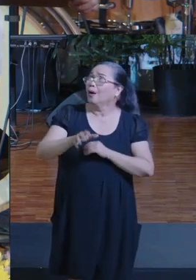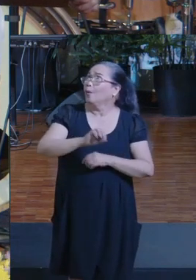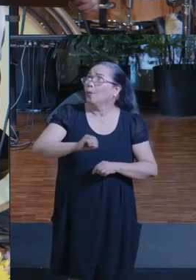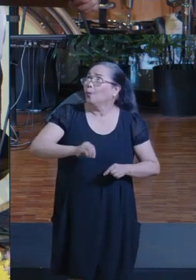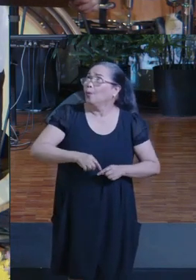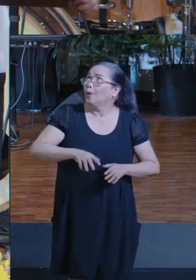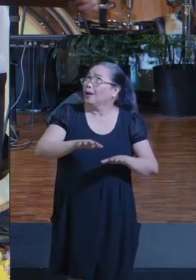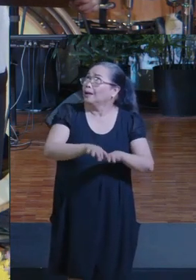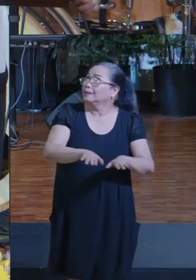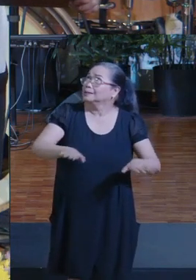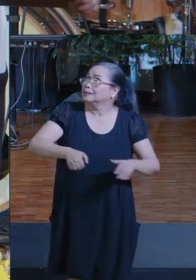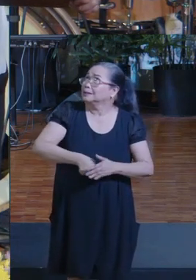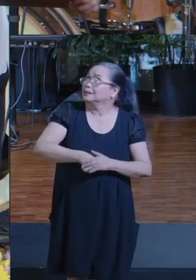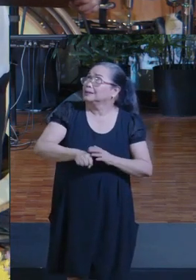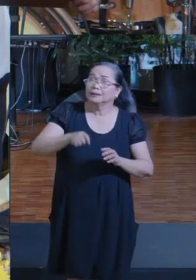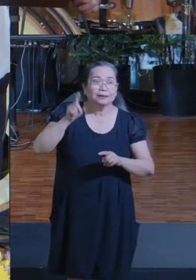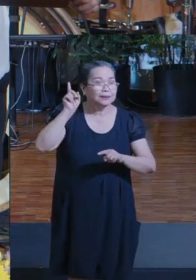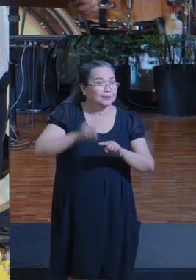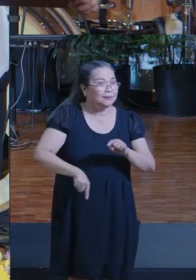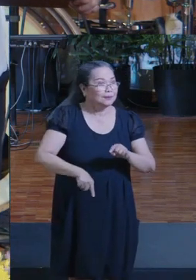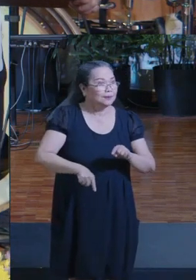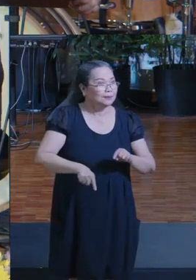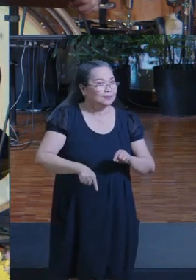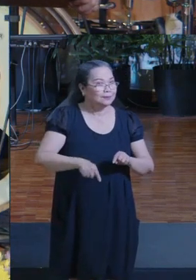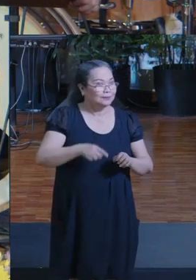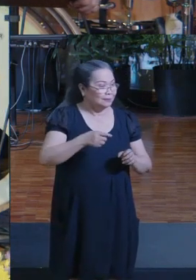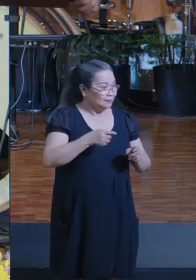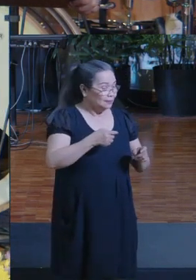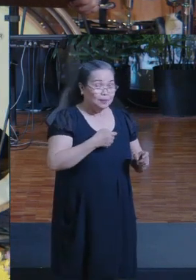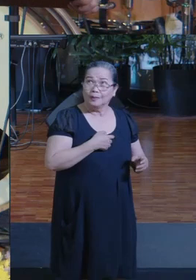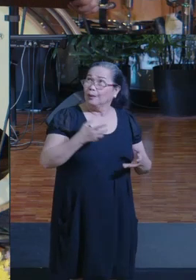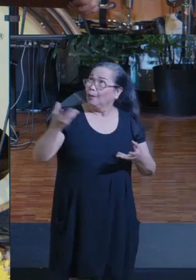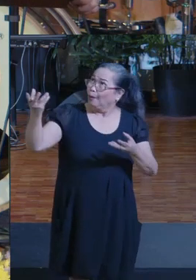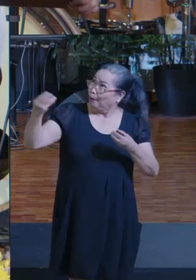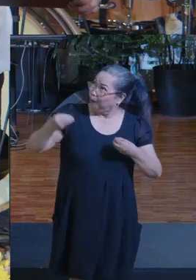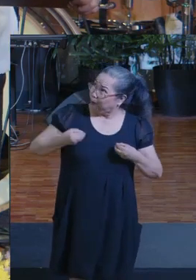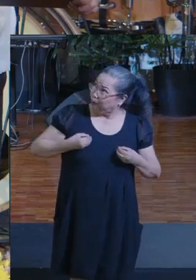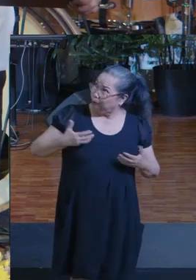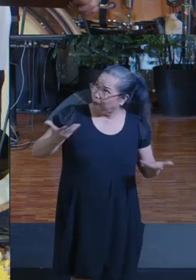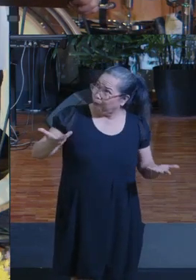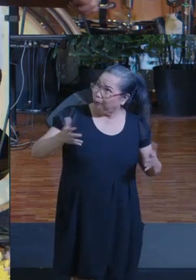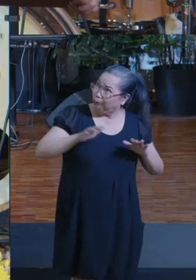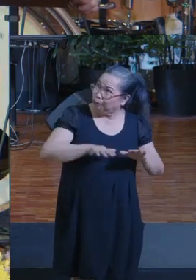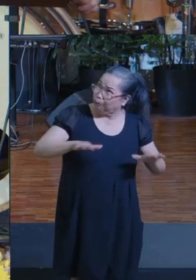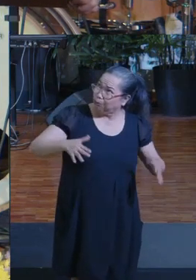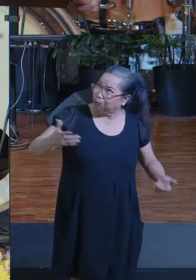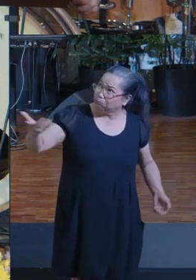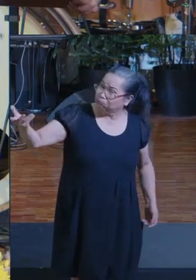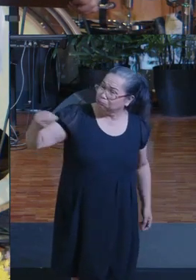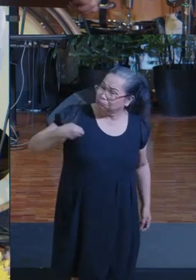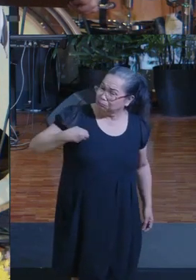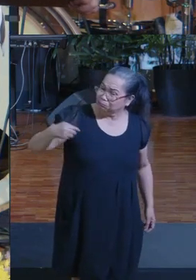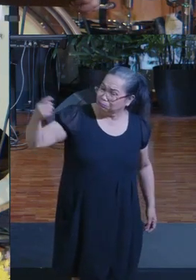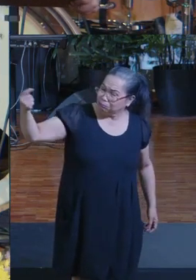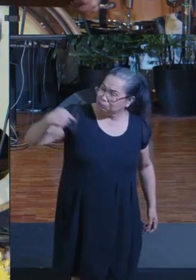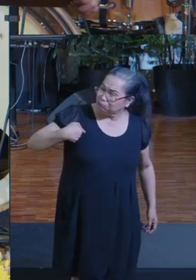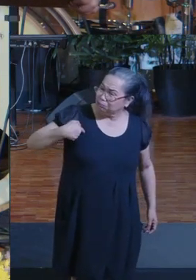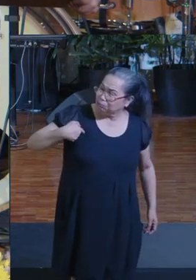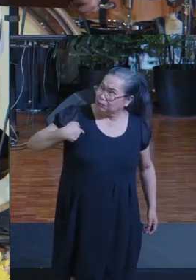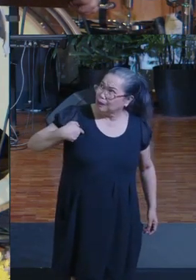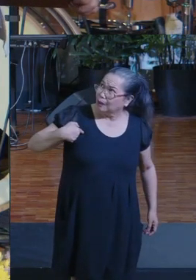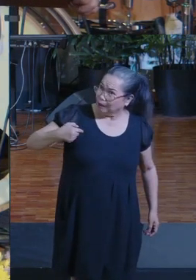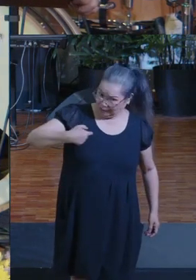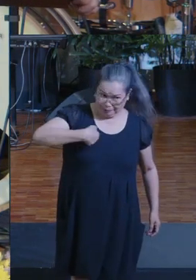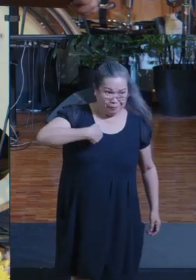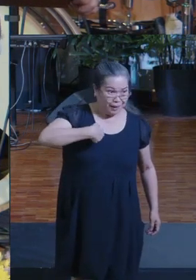Damascus." And Abraham said, "Behold, you have given me no offspring." Wala akong anak. 100 na